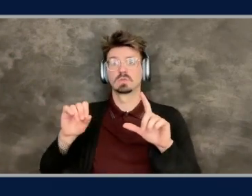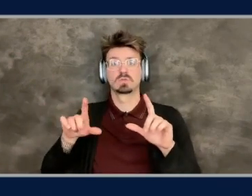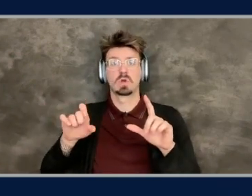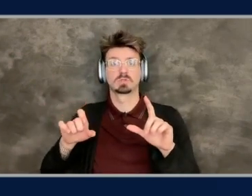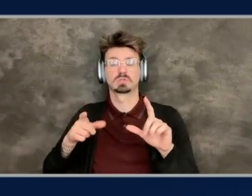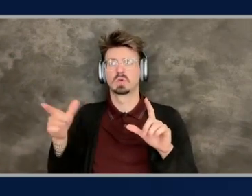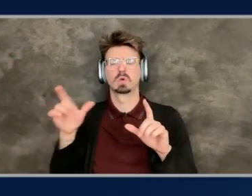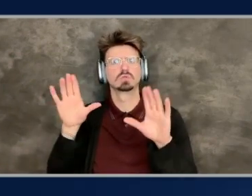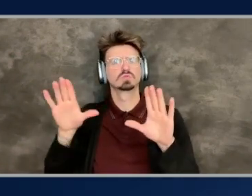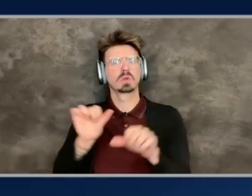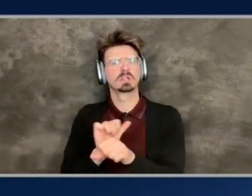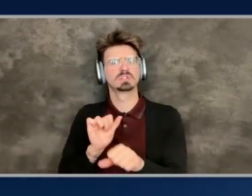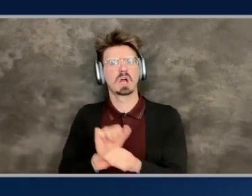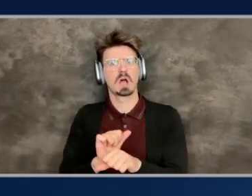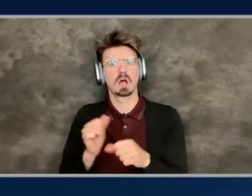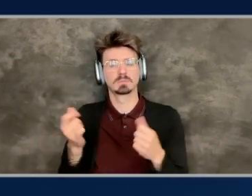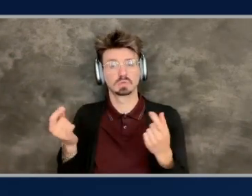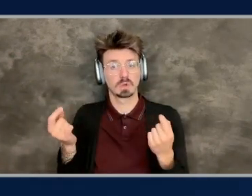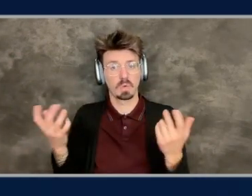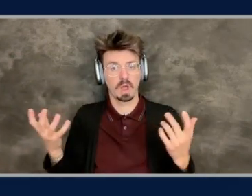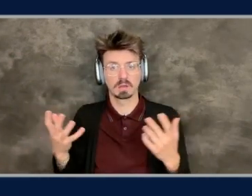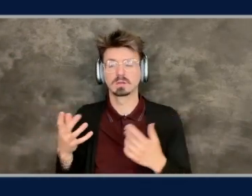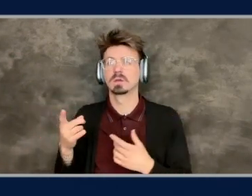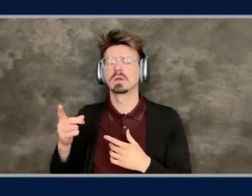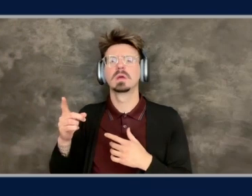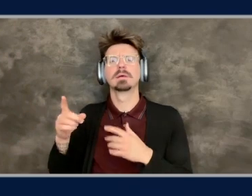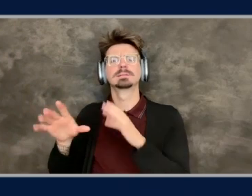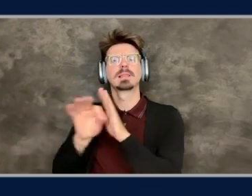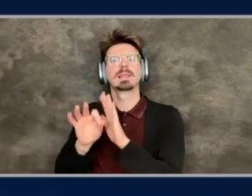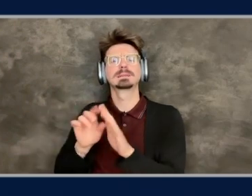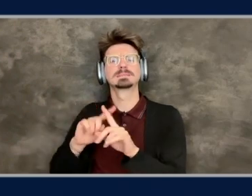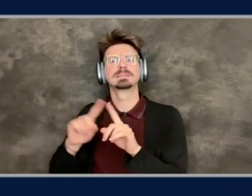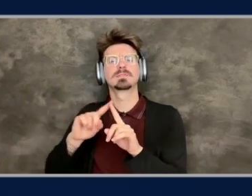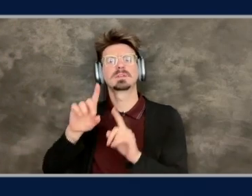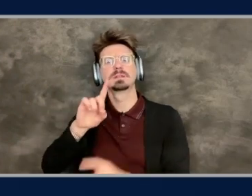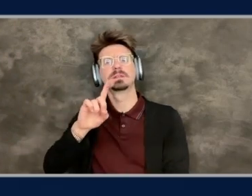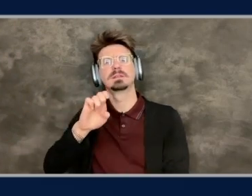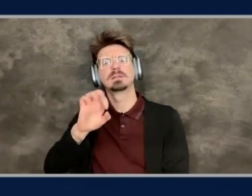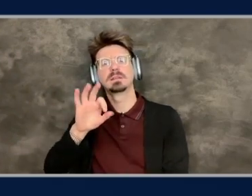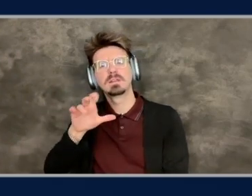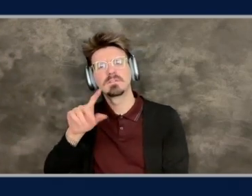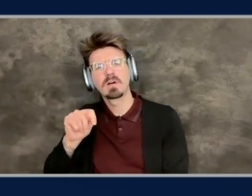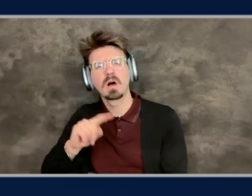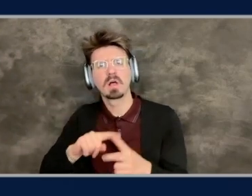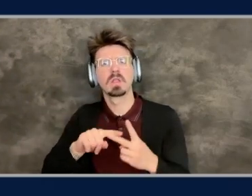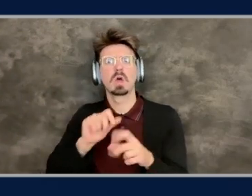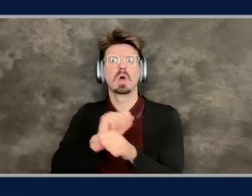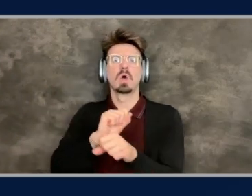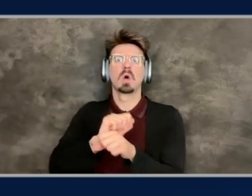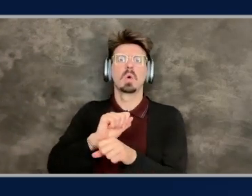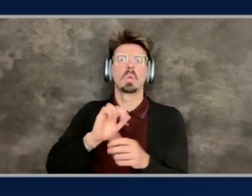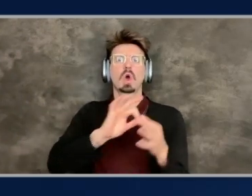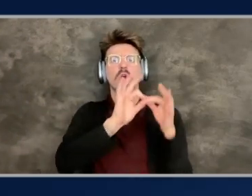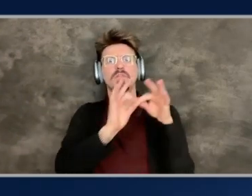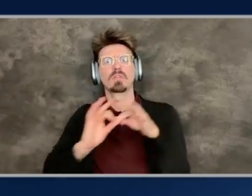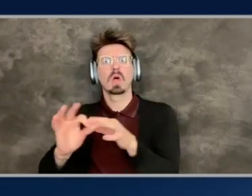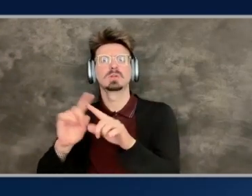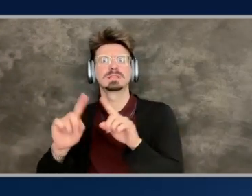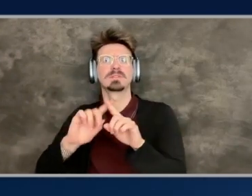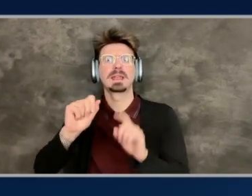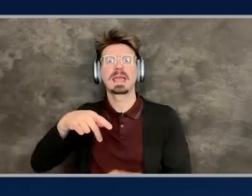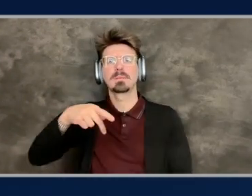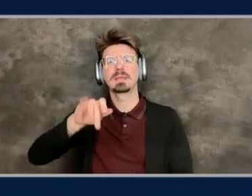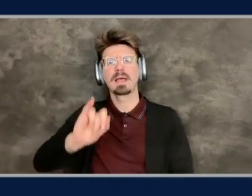is selecting sensible defaults, potentially adding like a bunch of different workflows, like multiple API calls to make you successful,